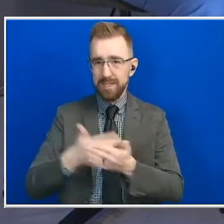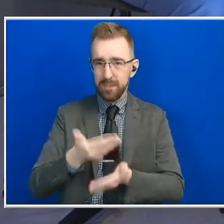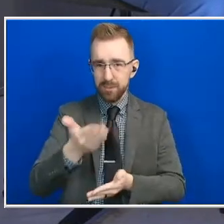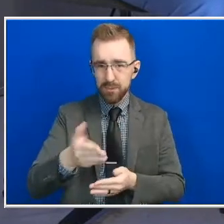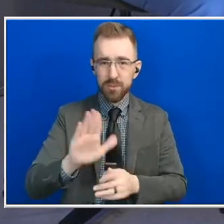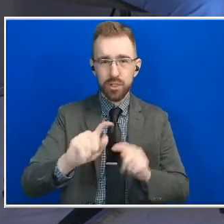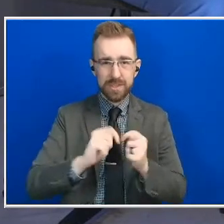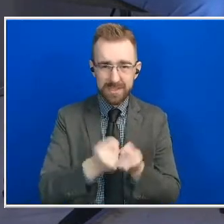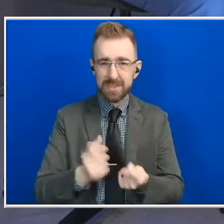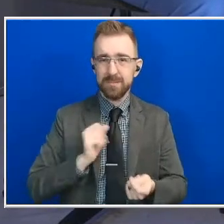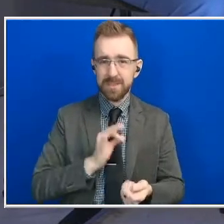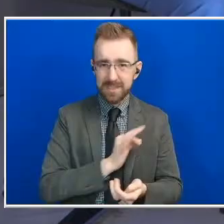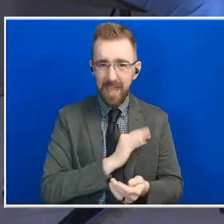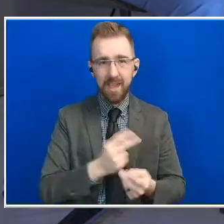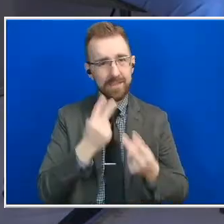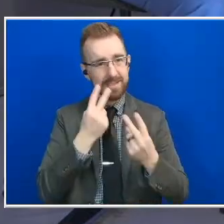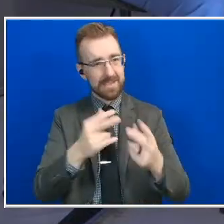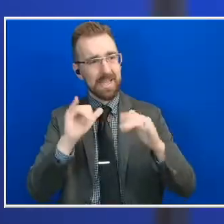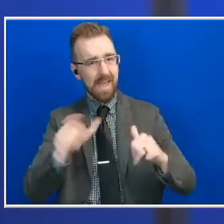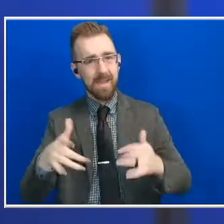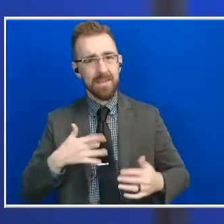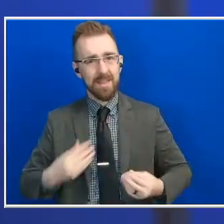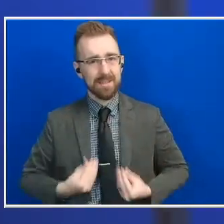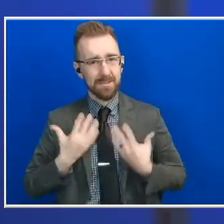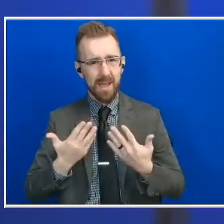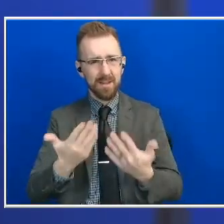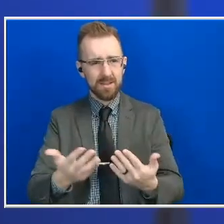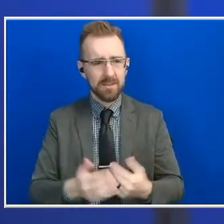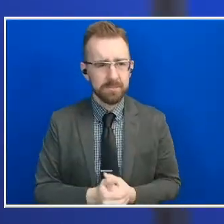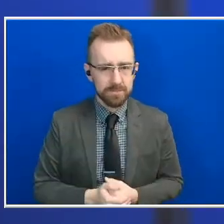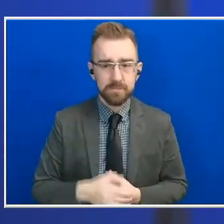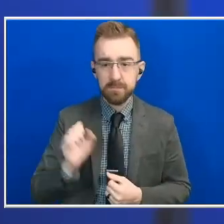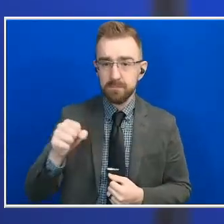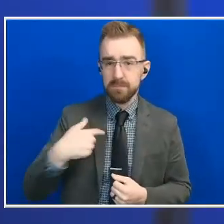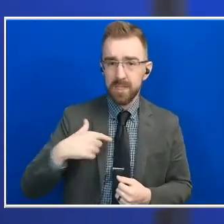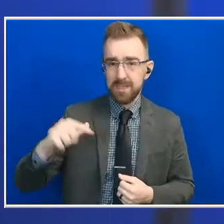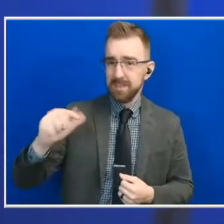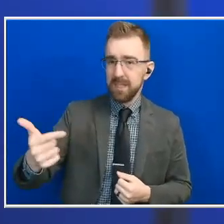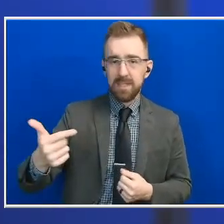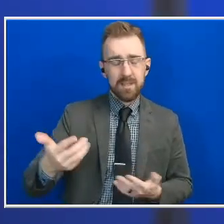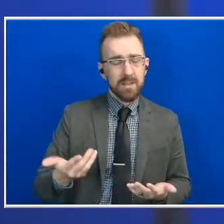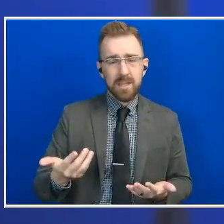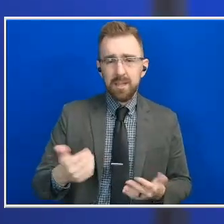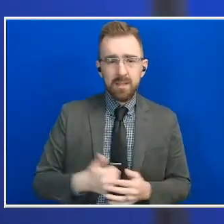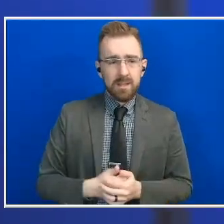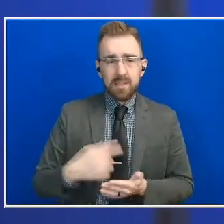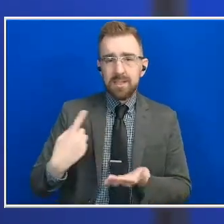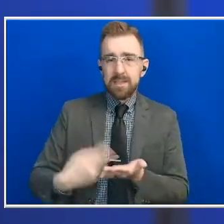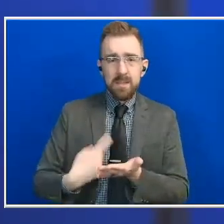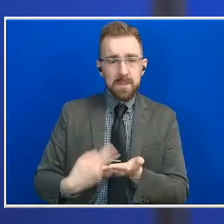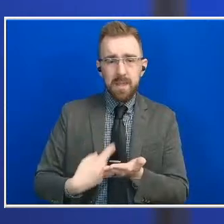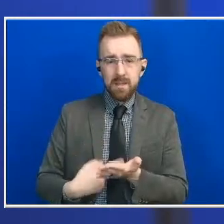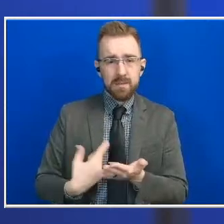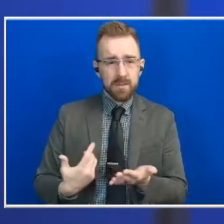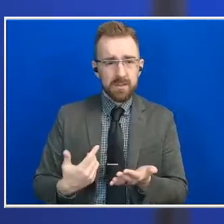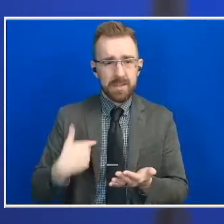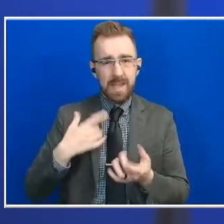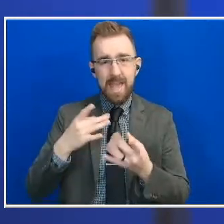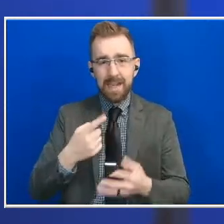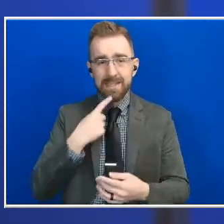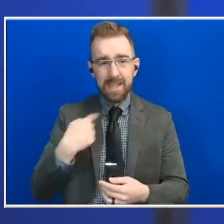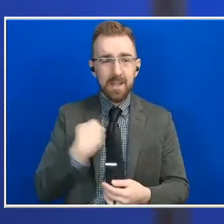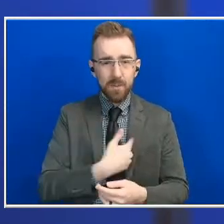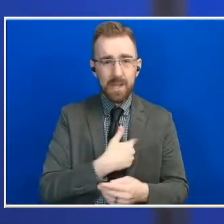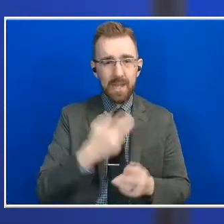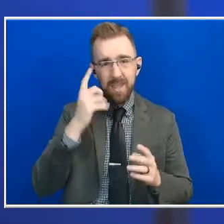watching them do what they do? Yeah, I'd echo that. I mean, I think it's sometimes, I hate to say we sort of forget the impact that